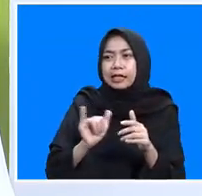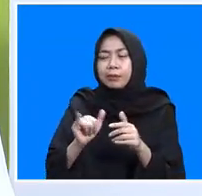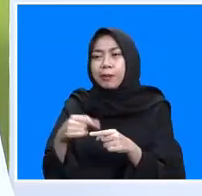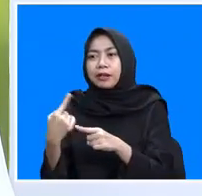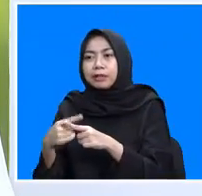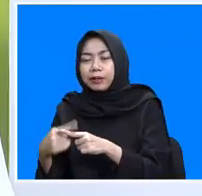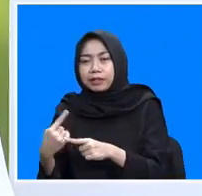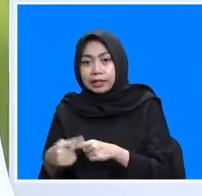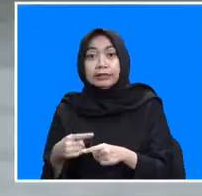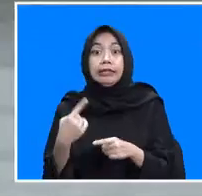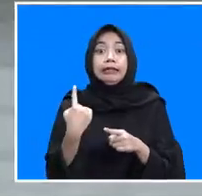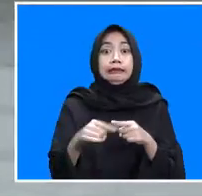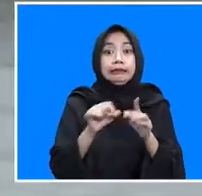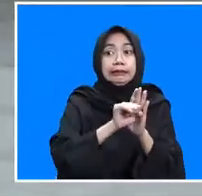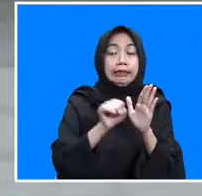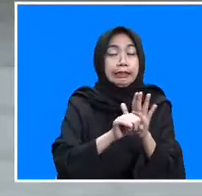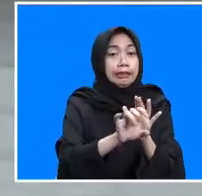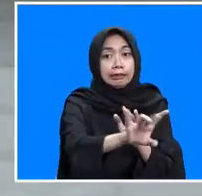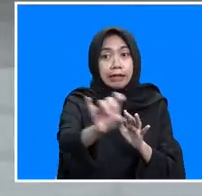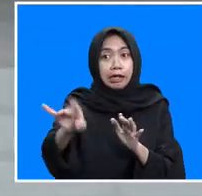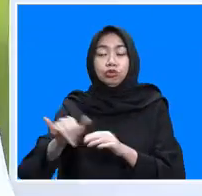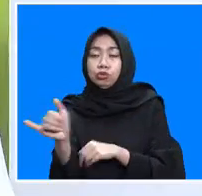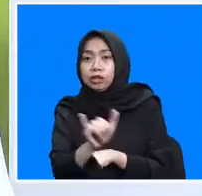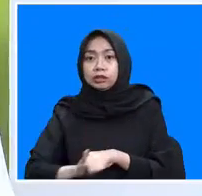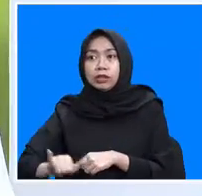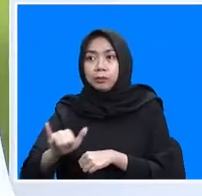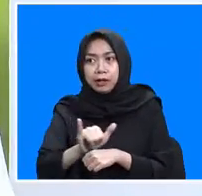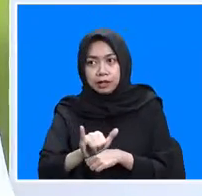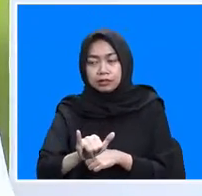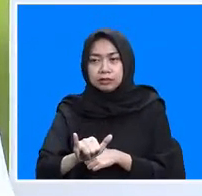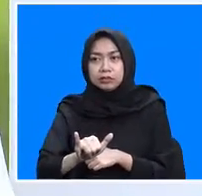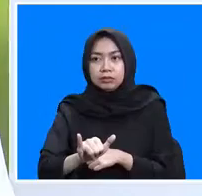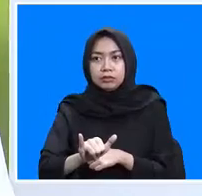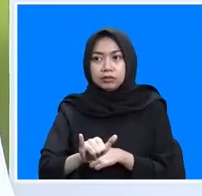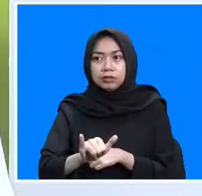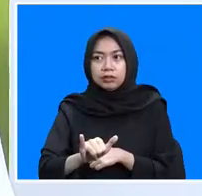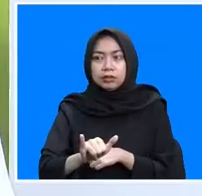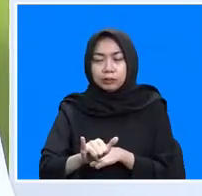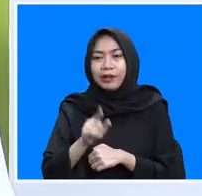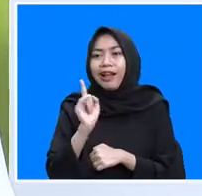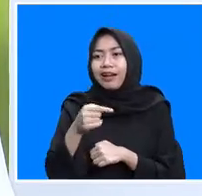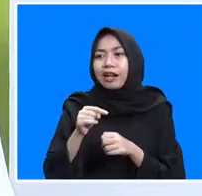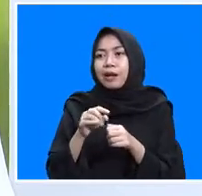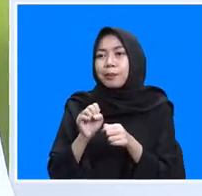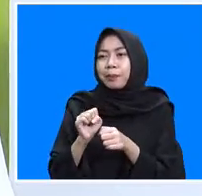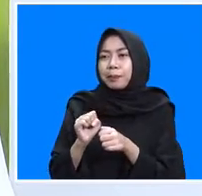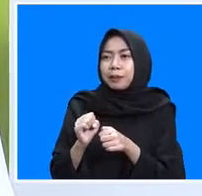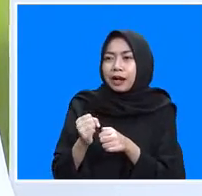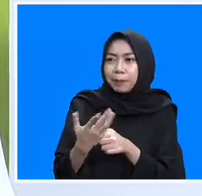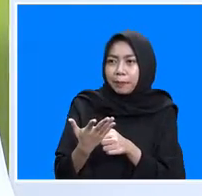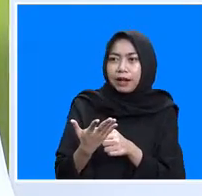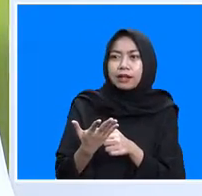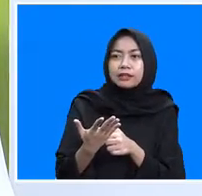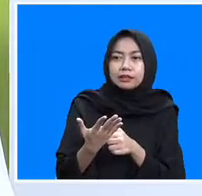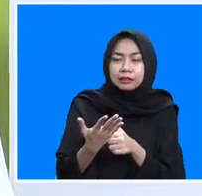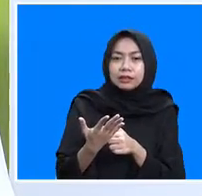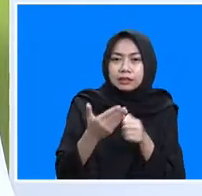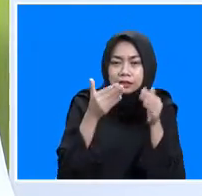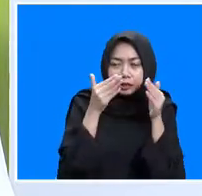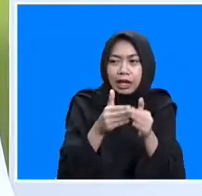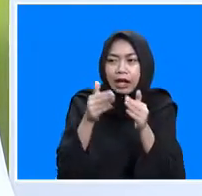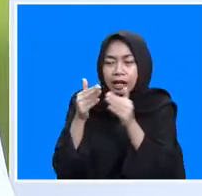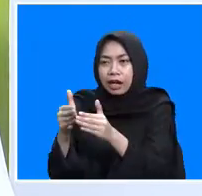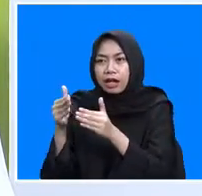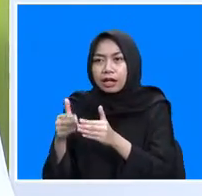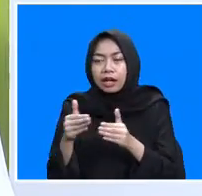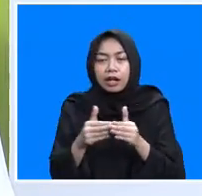parts as well. You know, what we're trying to do is we're trying to entice those bright, young,